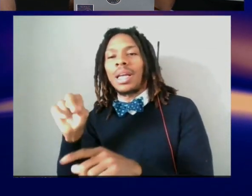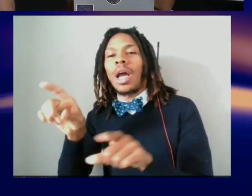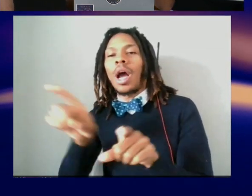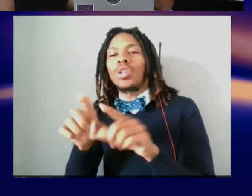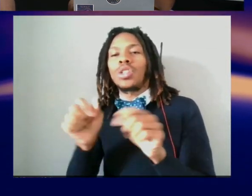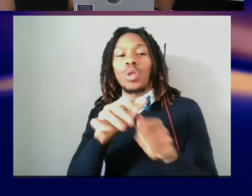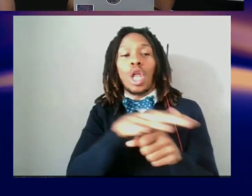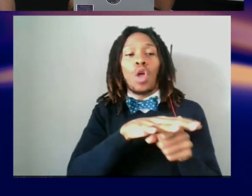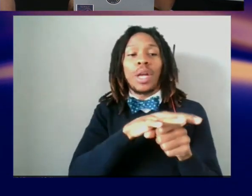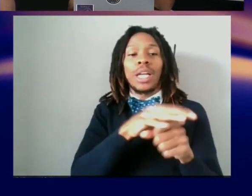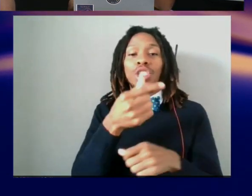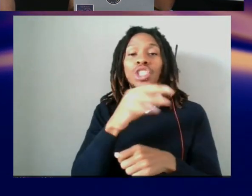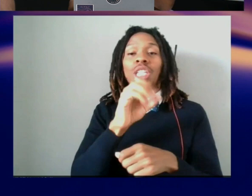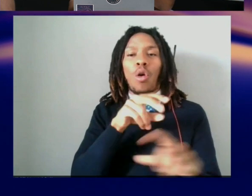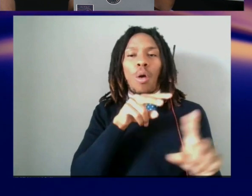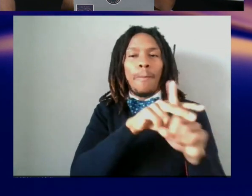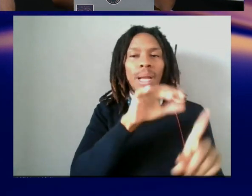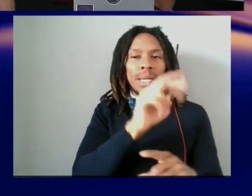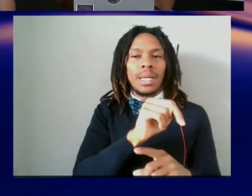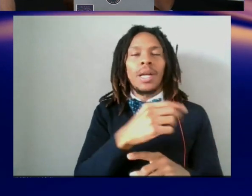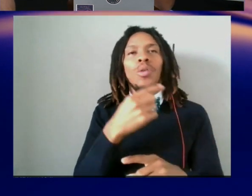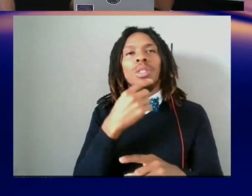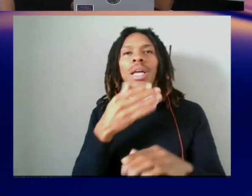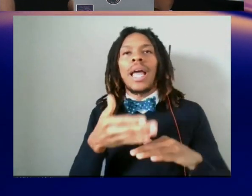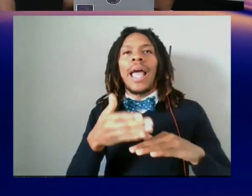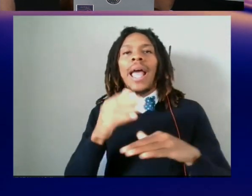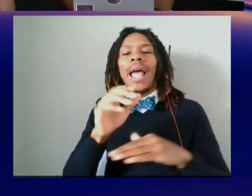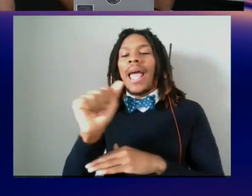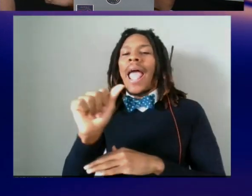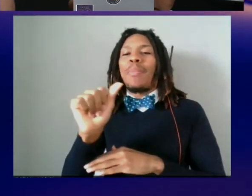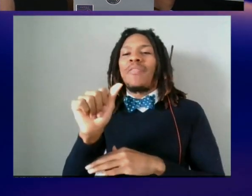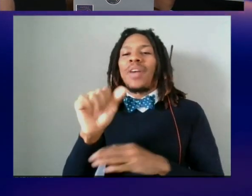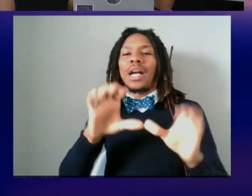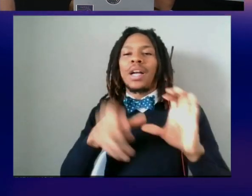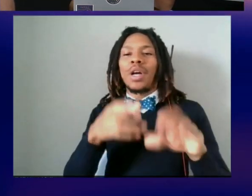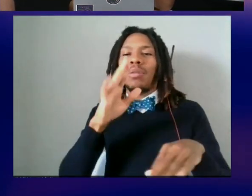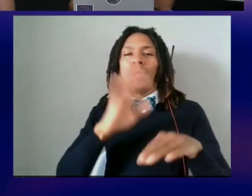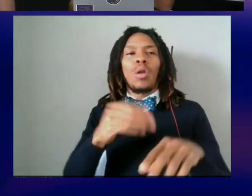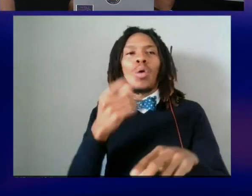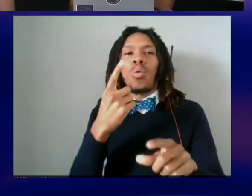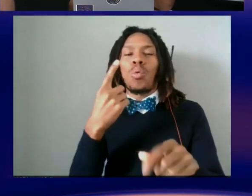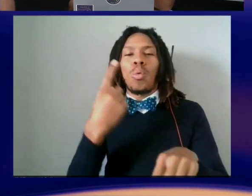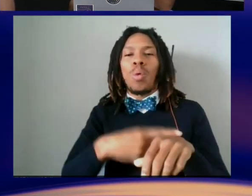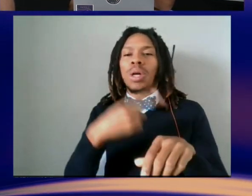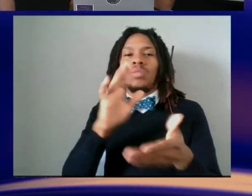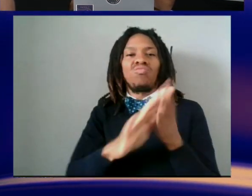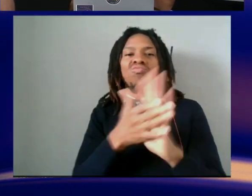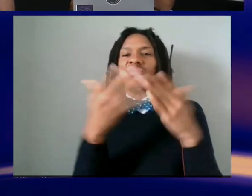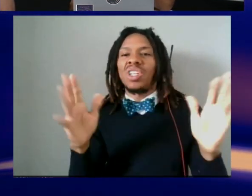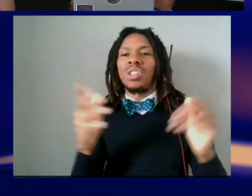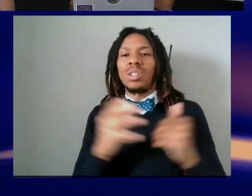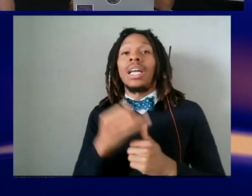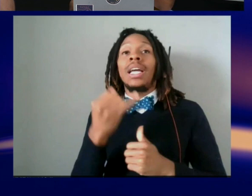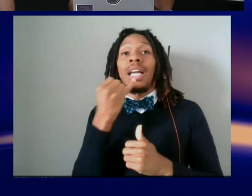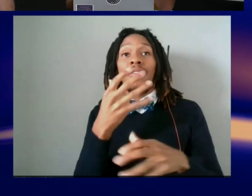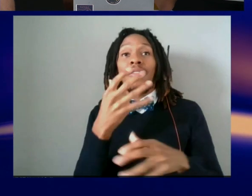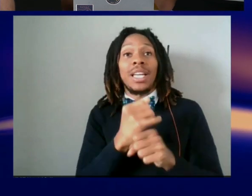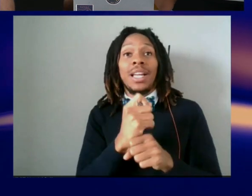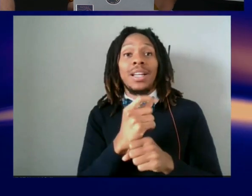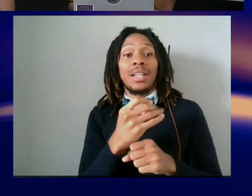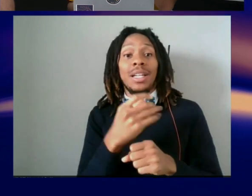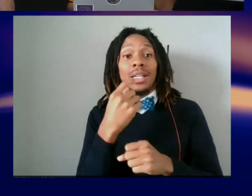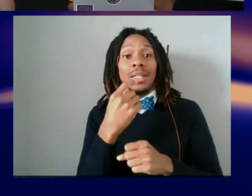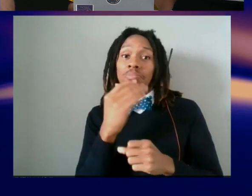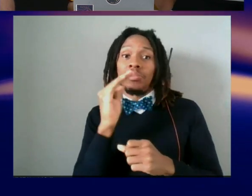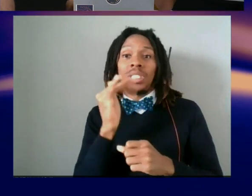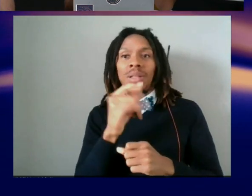plugin, and then we'll say Amplify configure. We only call this once, and then we're all done. And then, hey, if you get it, then it looks like you